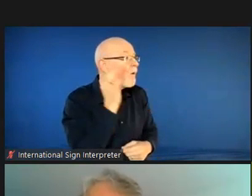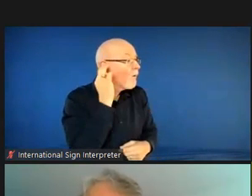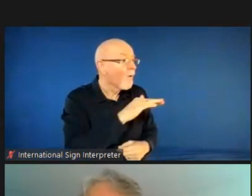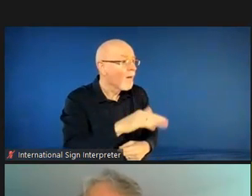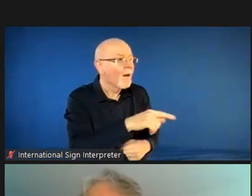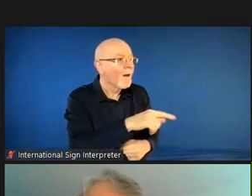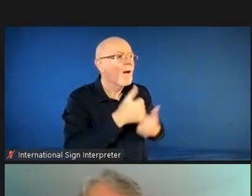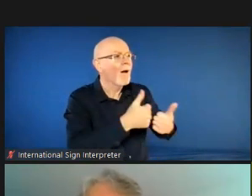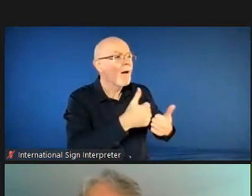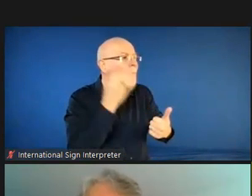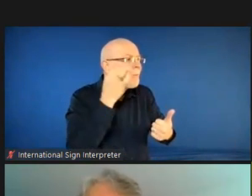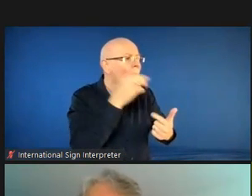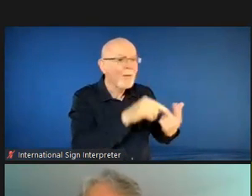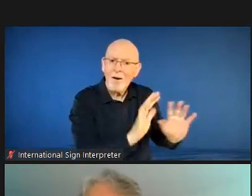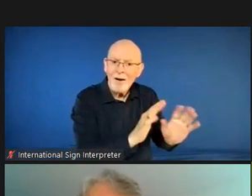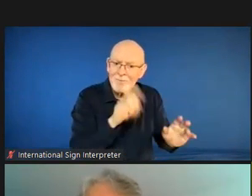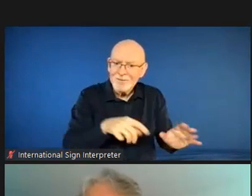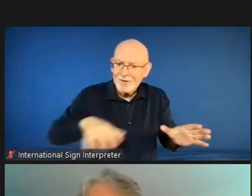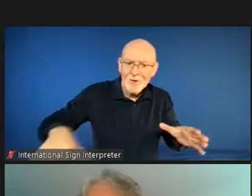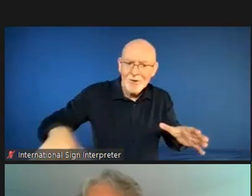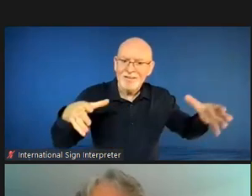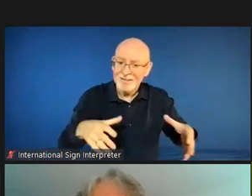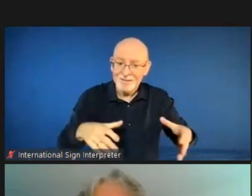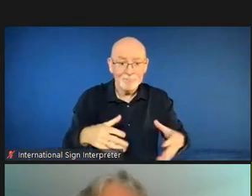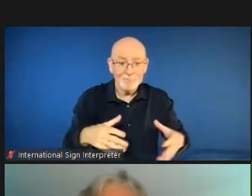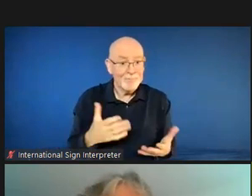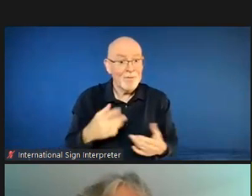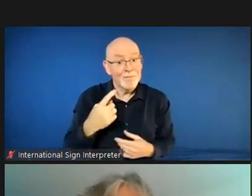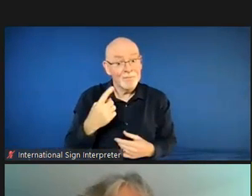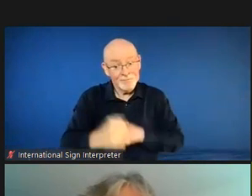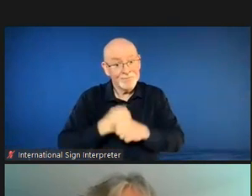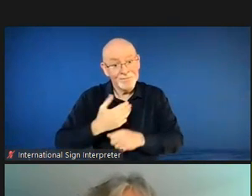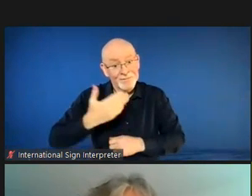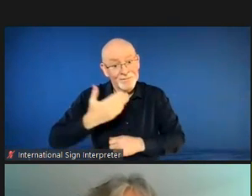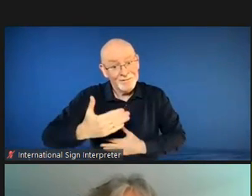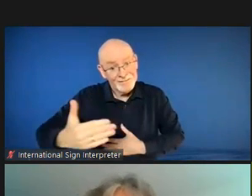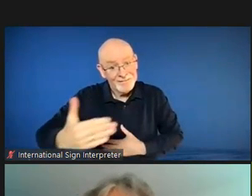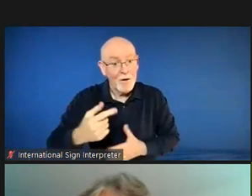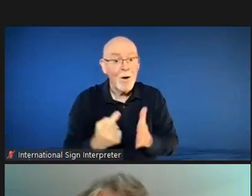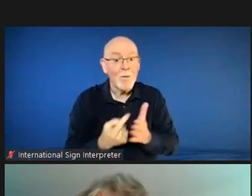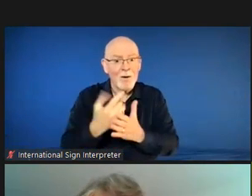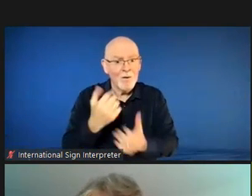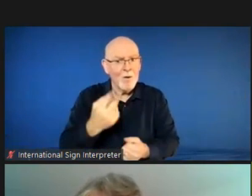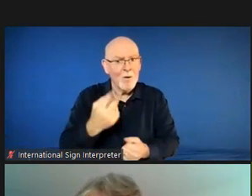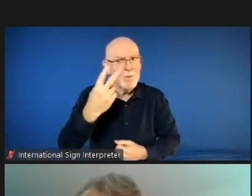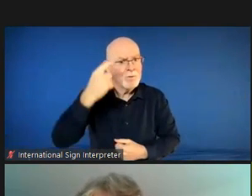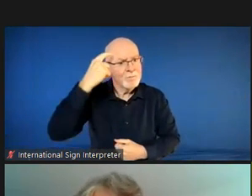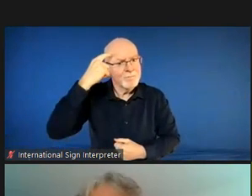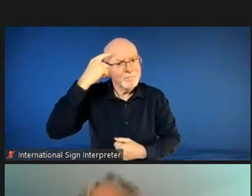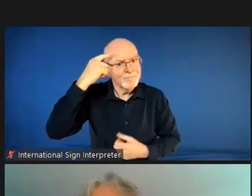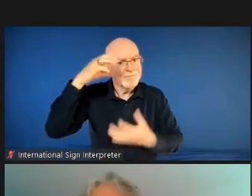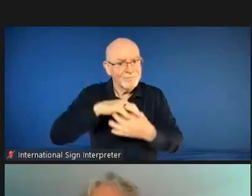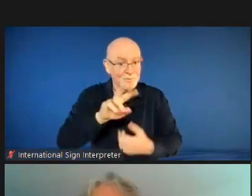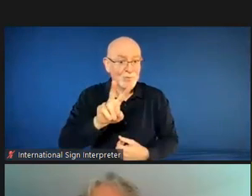One is COP26 and climate change, and how do we make sure that that is an